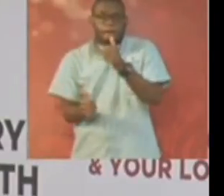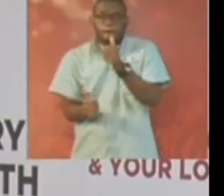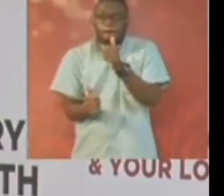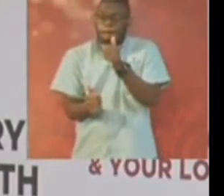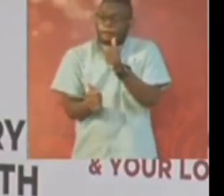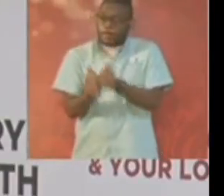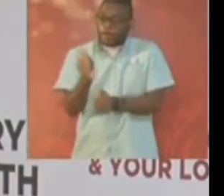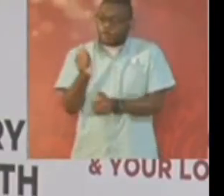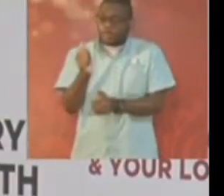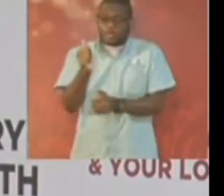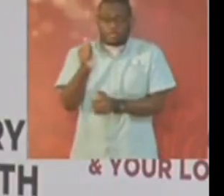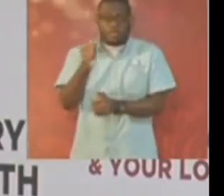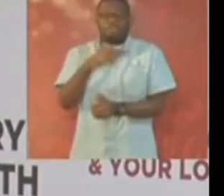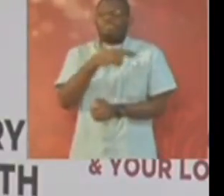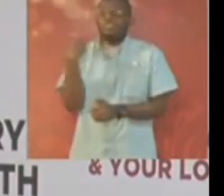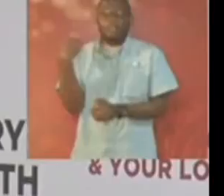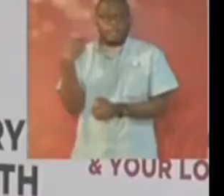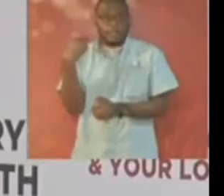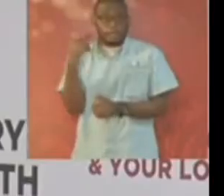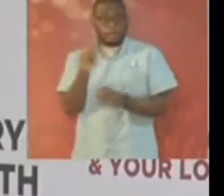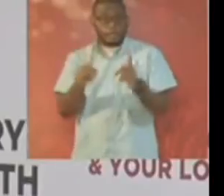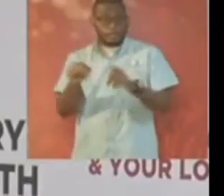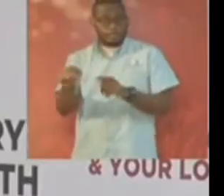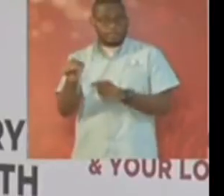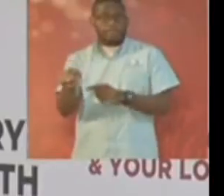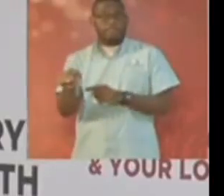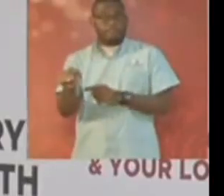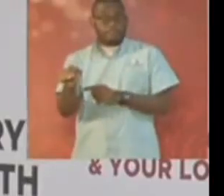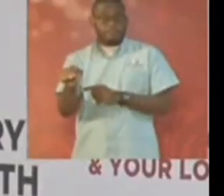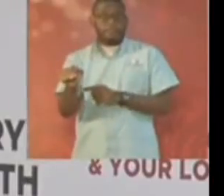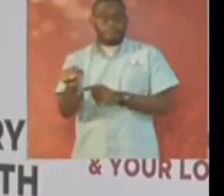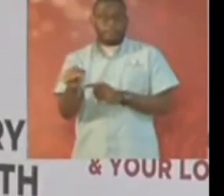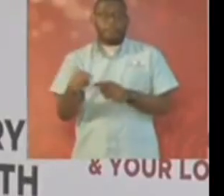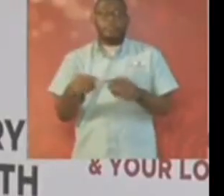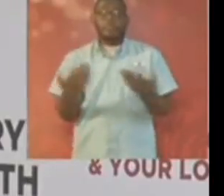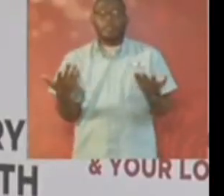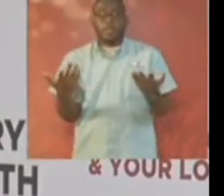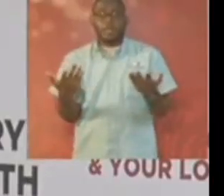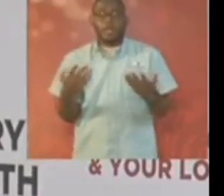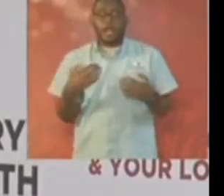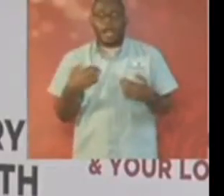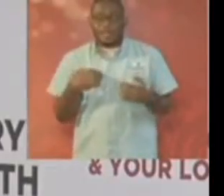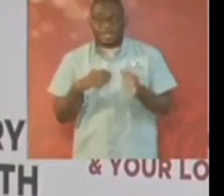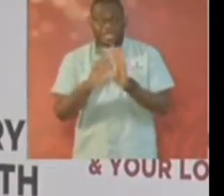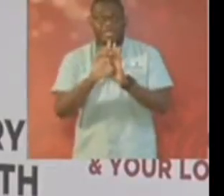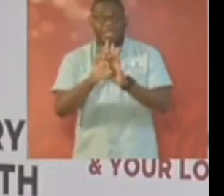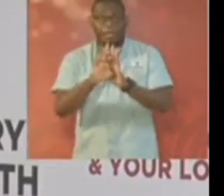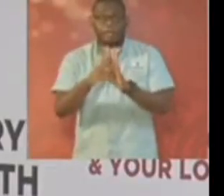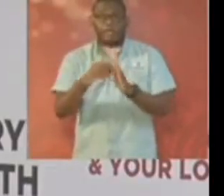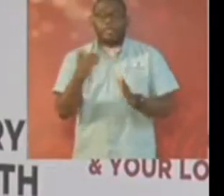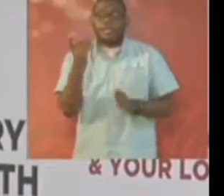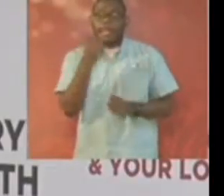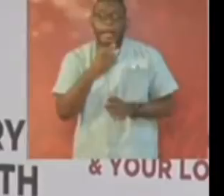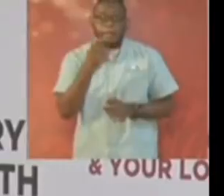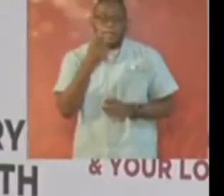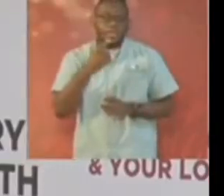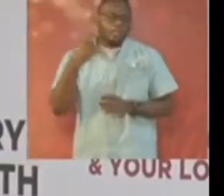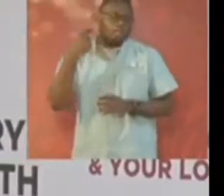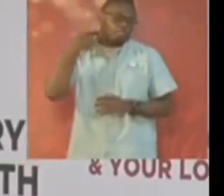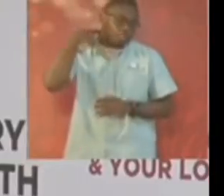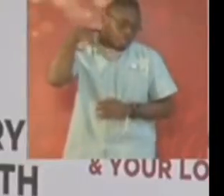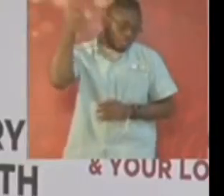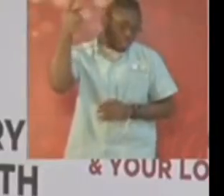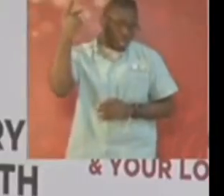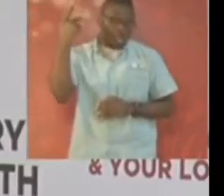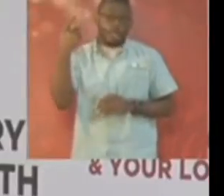who may have an increased risk of an adverse outcome because of pre-existing conditions, and protect those